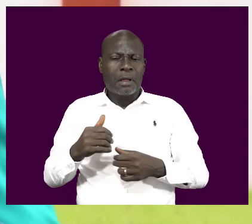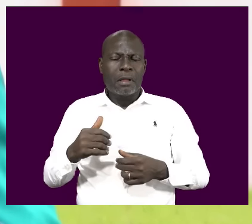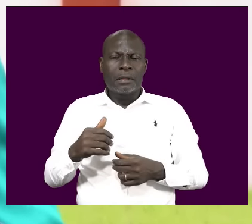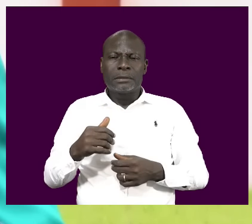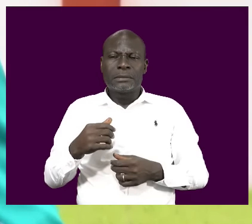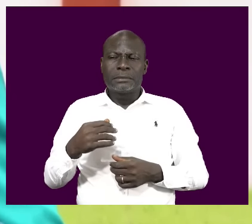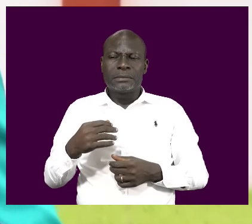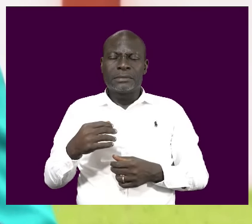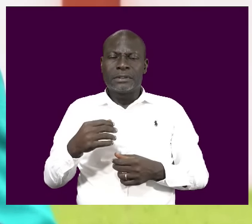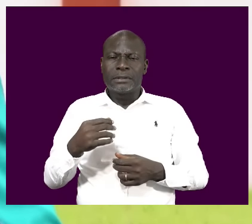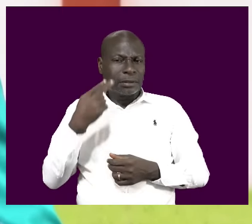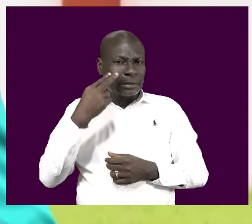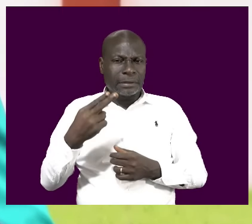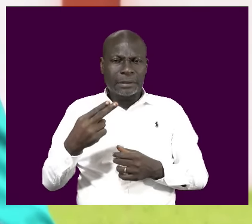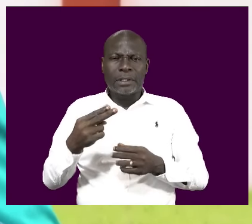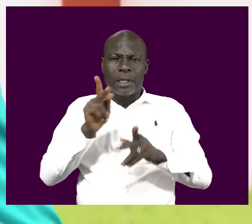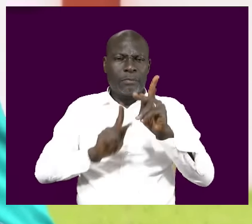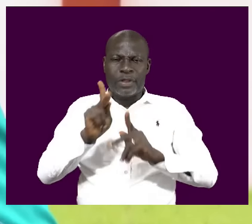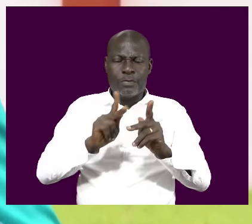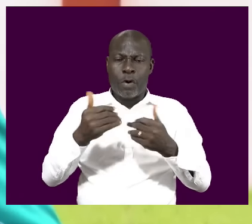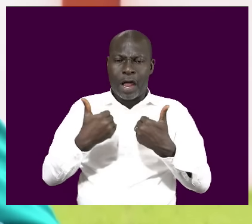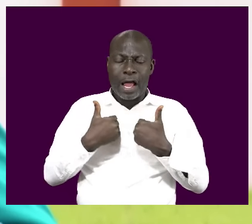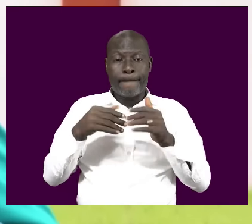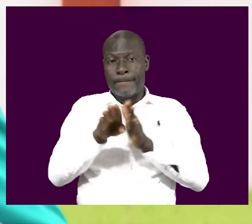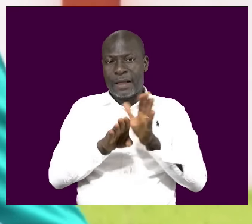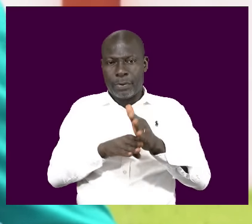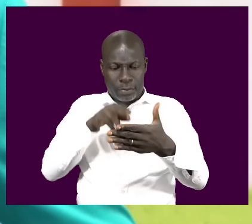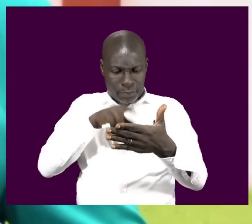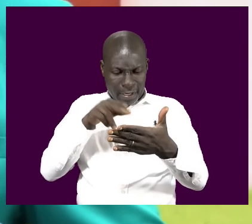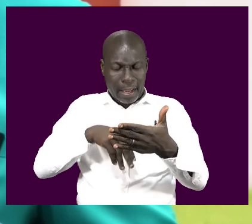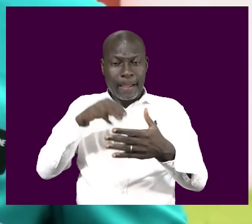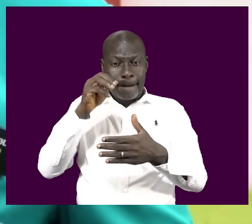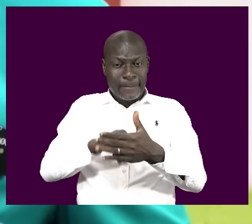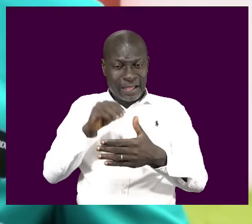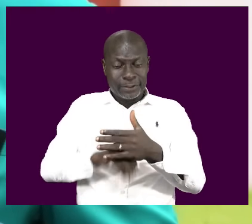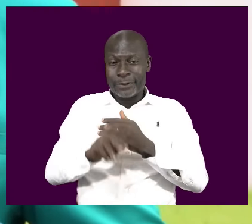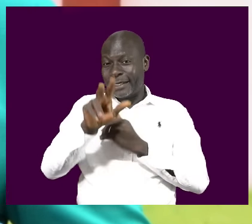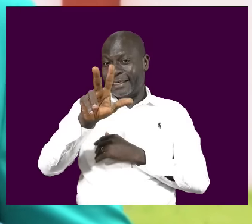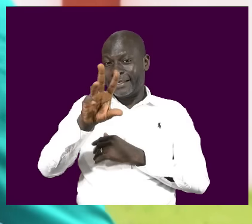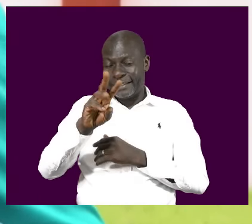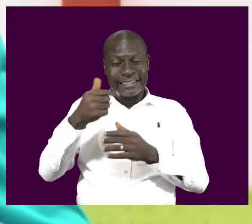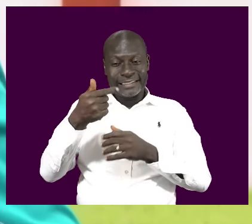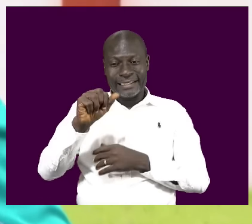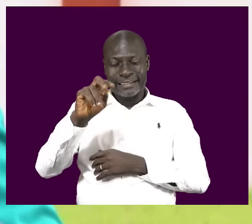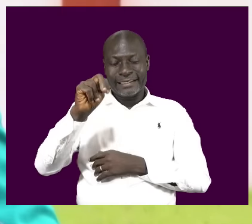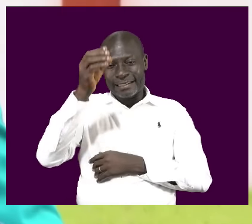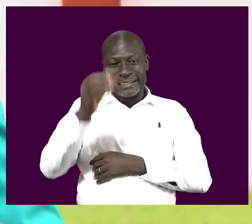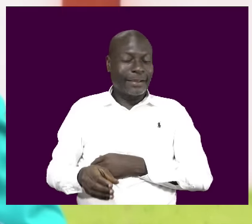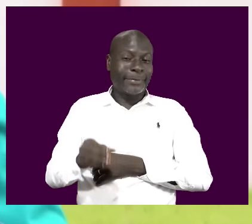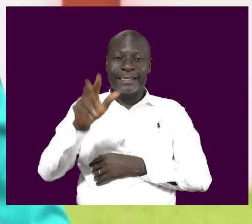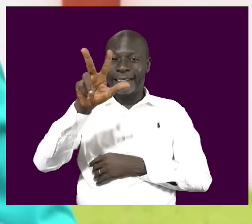Yanni, you cry Bible, I can carry. And I say, I can carry Genesis 37, at the bar. You who say, Sana, a